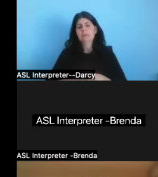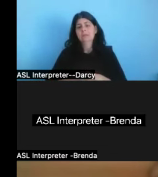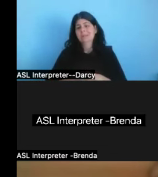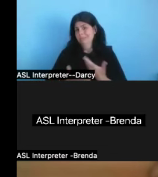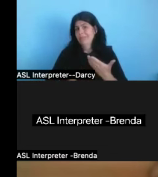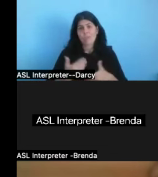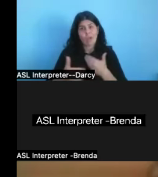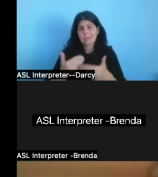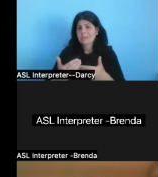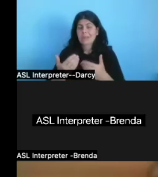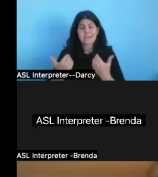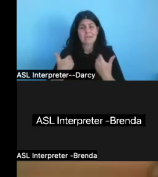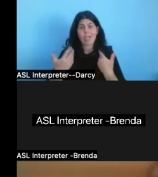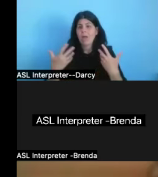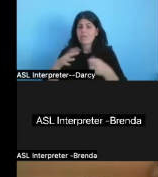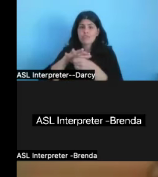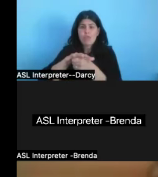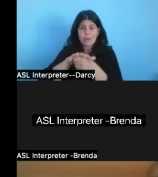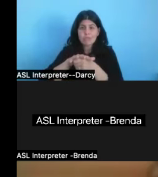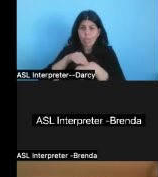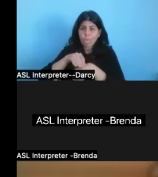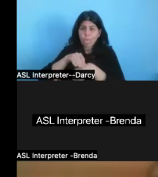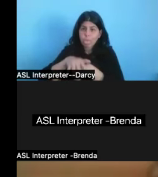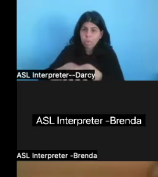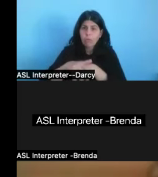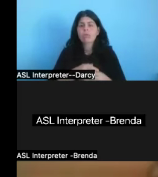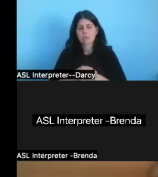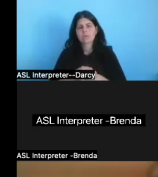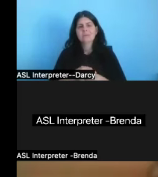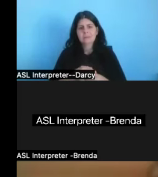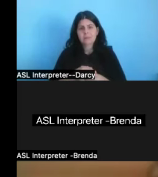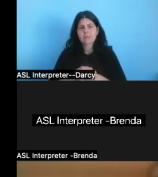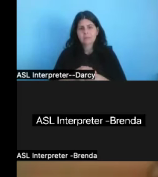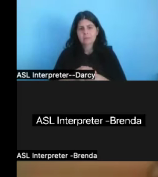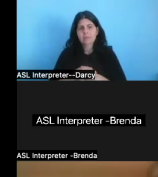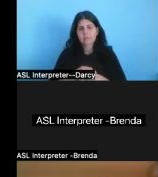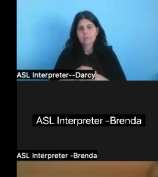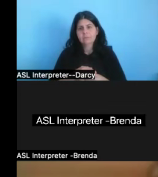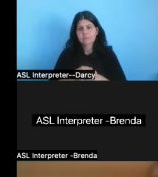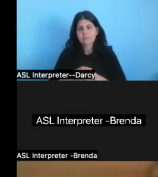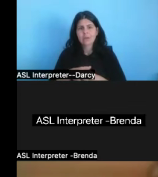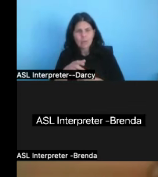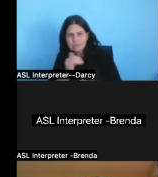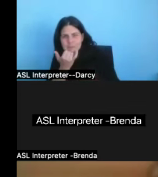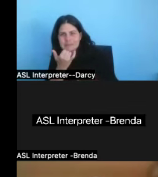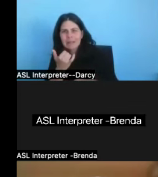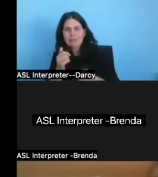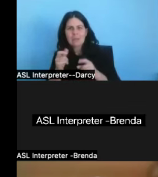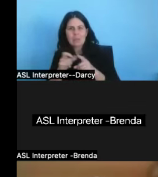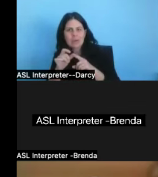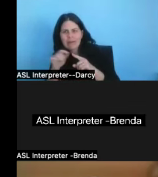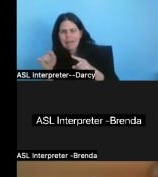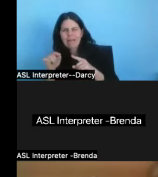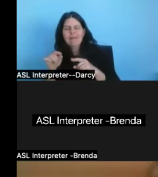organizational management. And these need to be addressed along have a misspelled word there, along